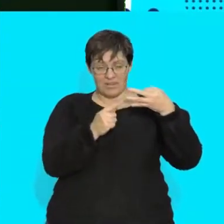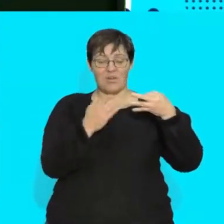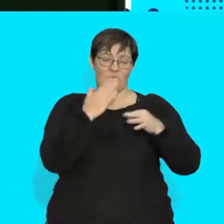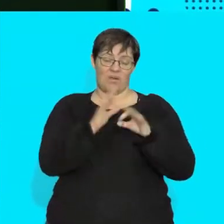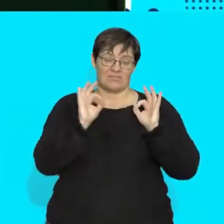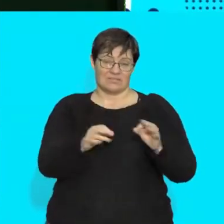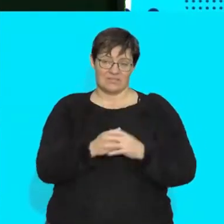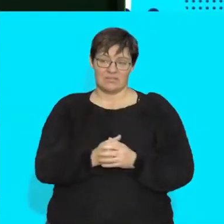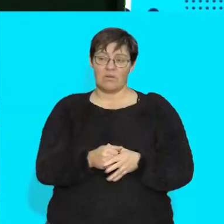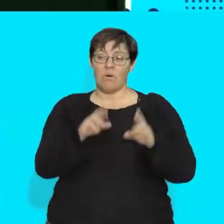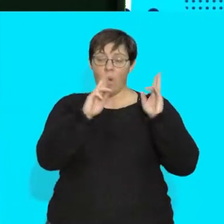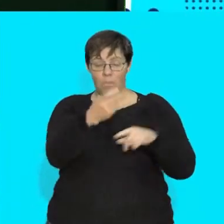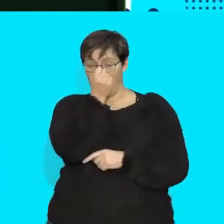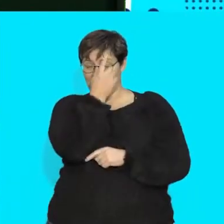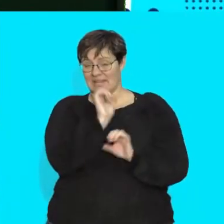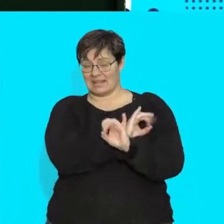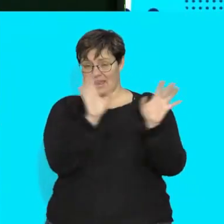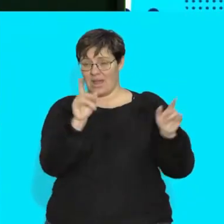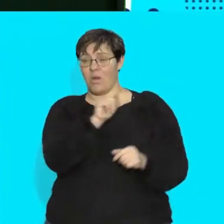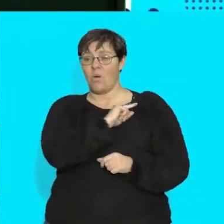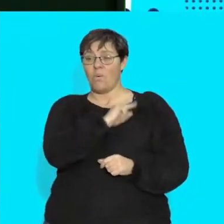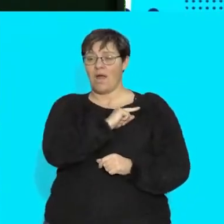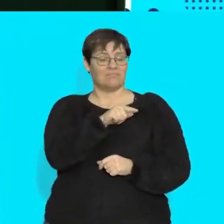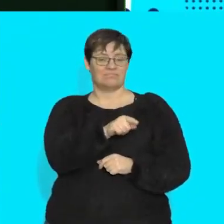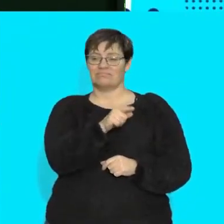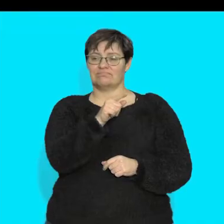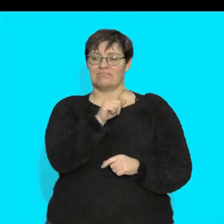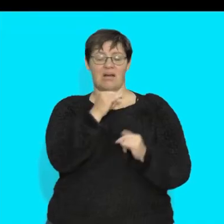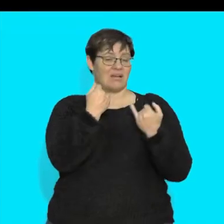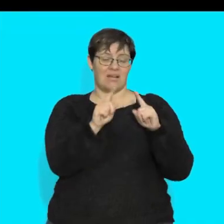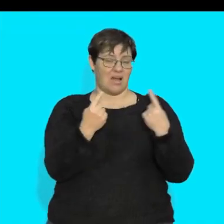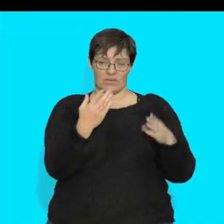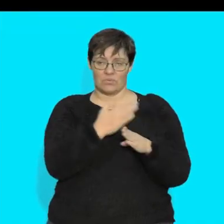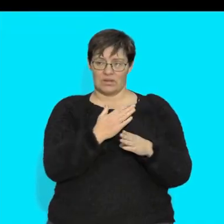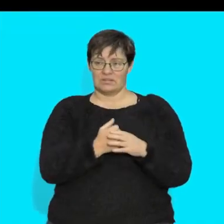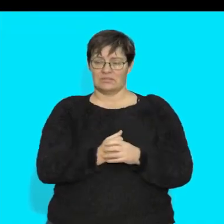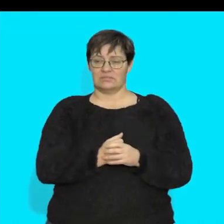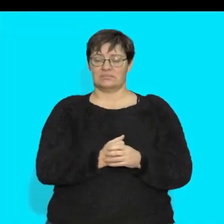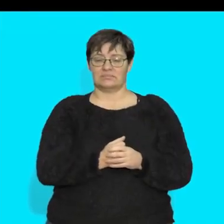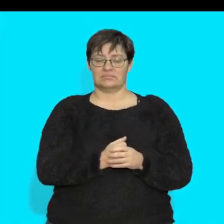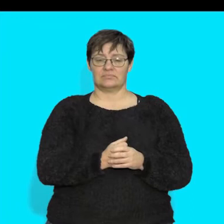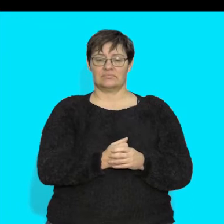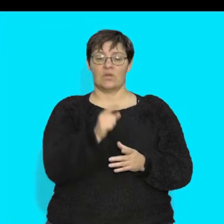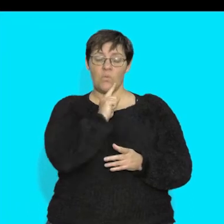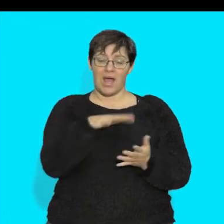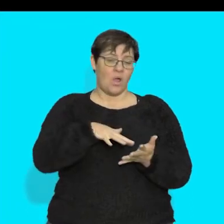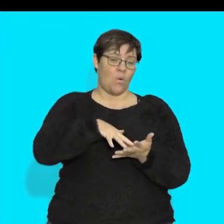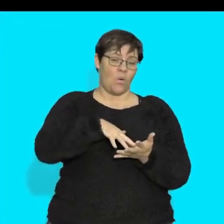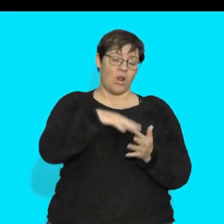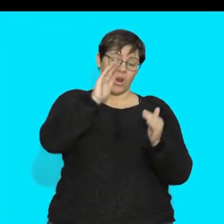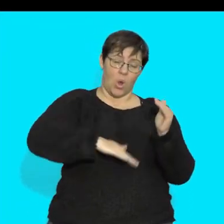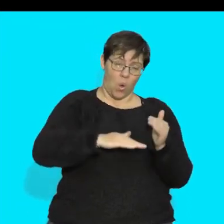and only one of them is going to work. And I hope that you understand why this cannot work. And I'll say it again,